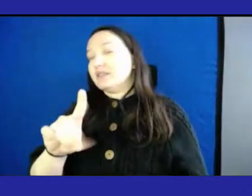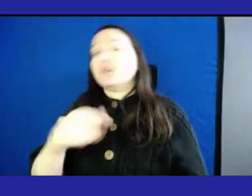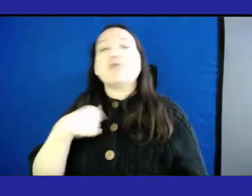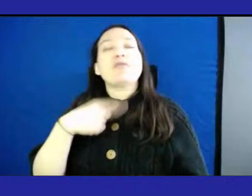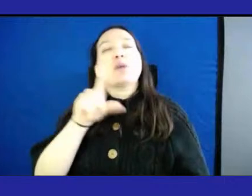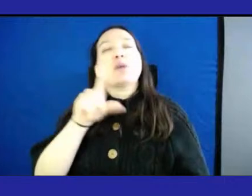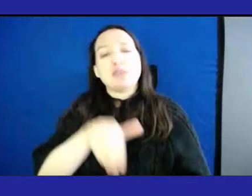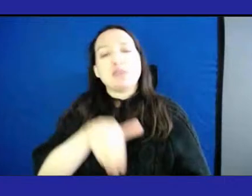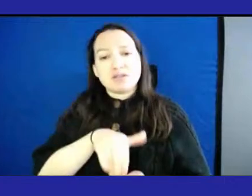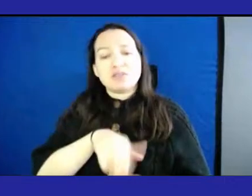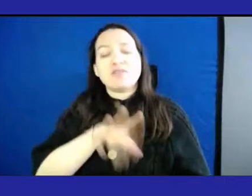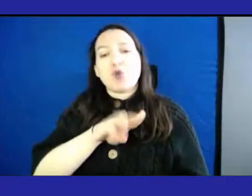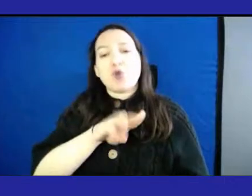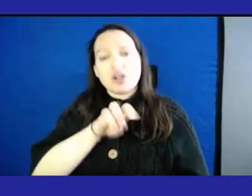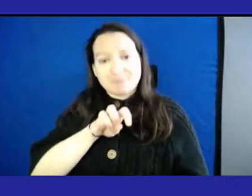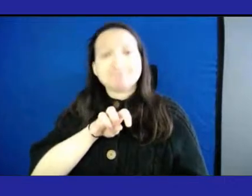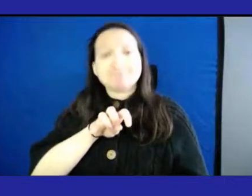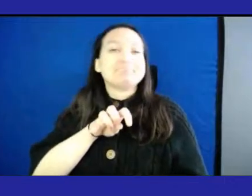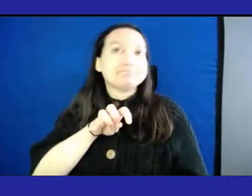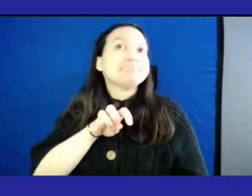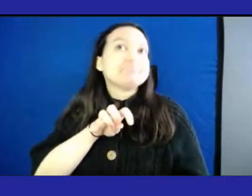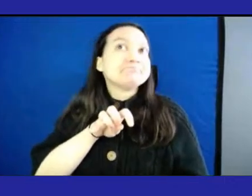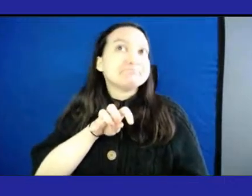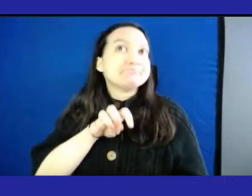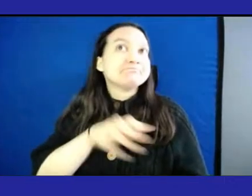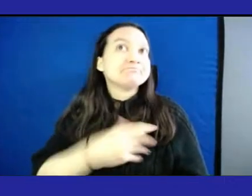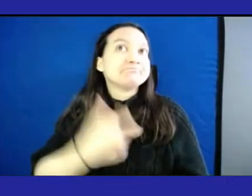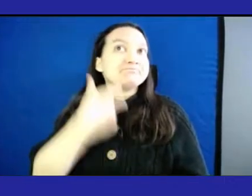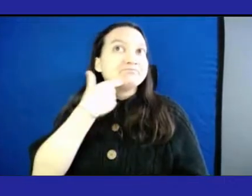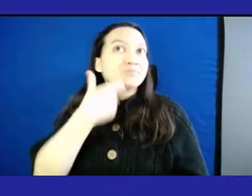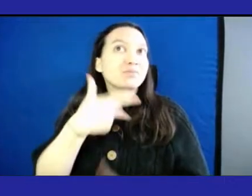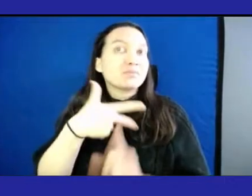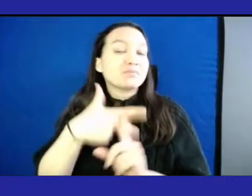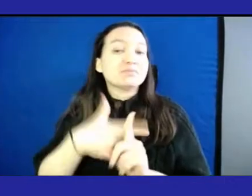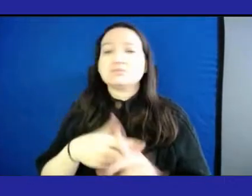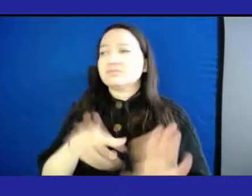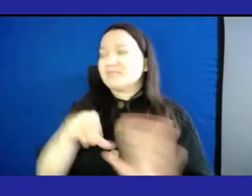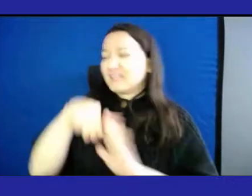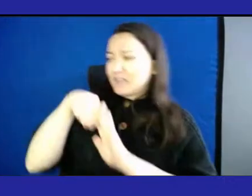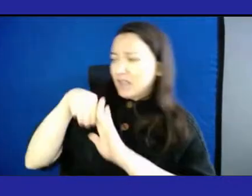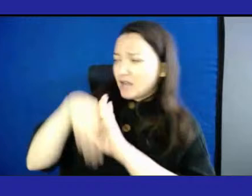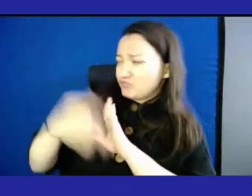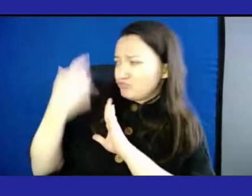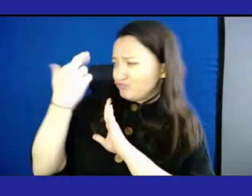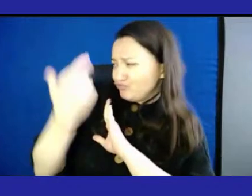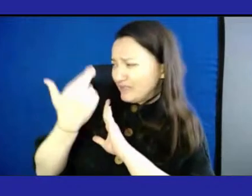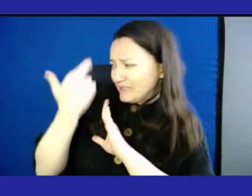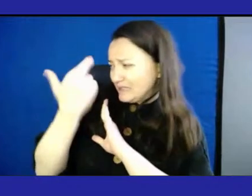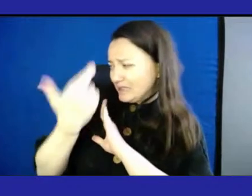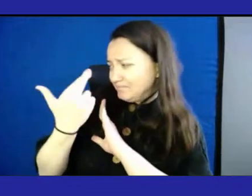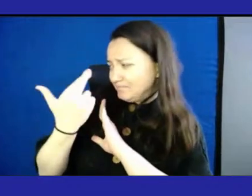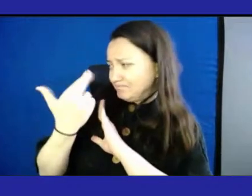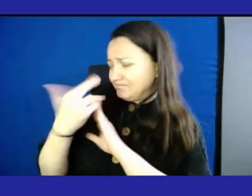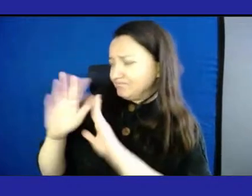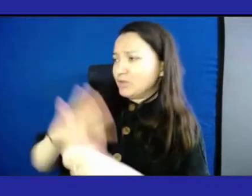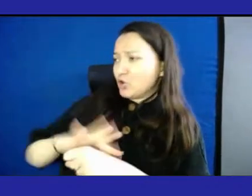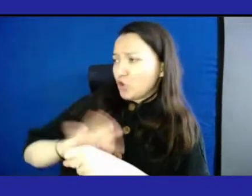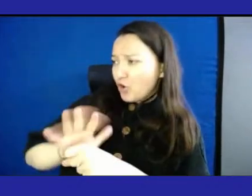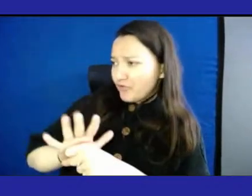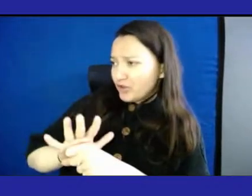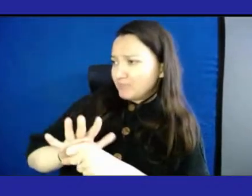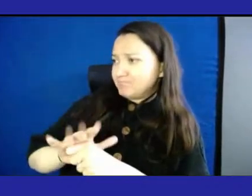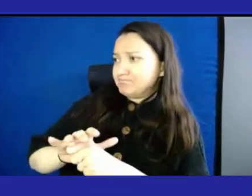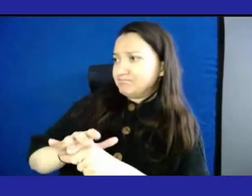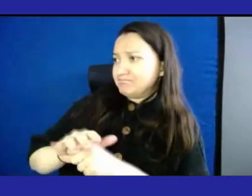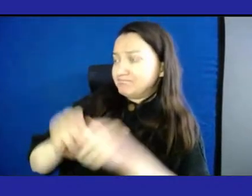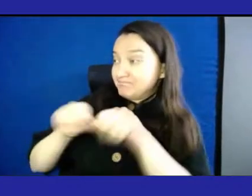1,400 in that last So- quarter. Eric, this decline you just think is because of the COVID activity, and it